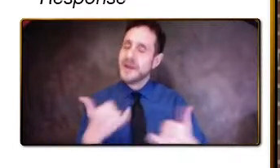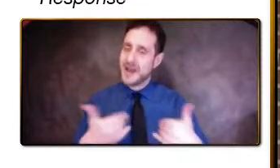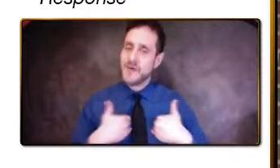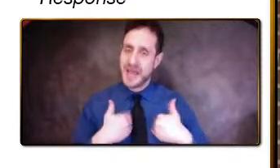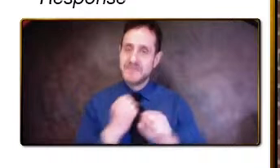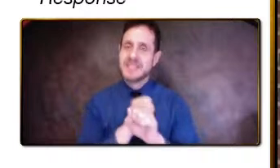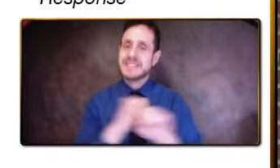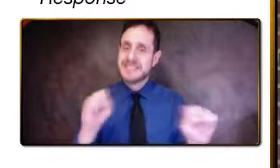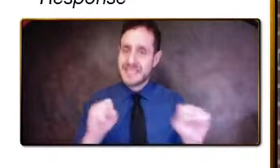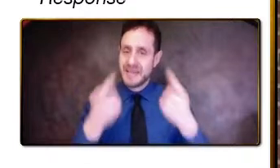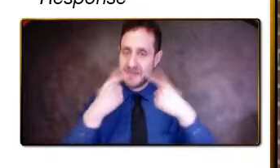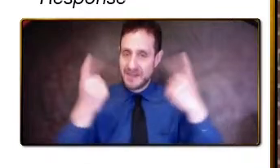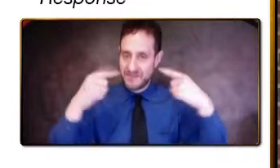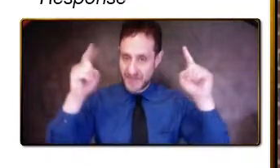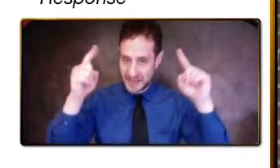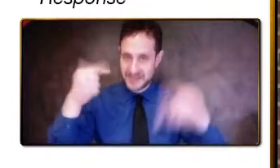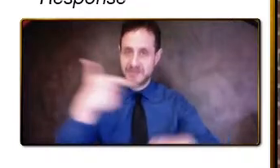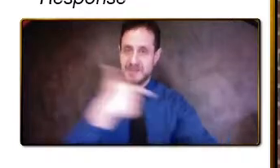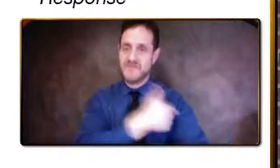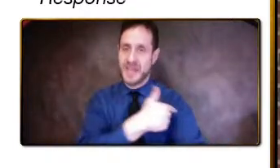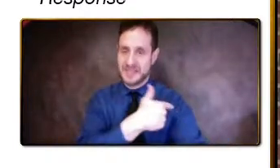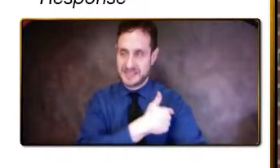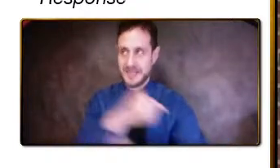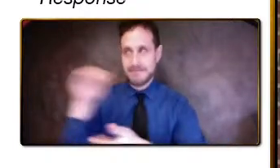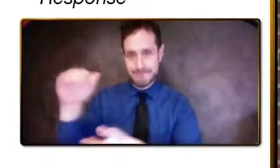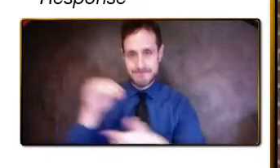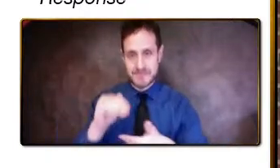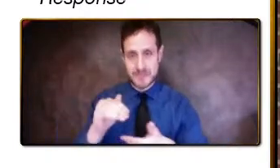effective vaccine that's available. We have